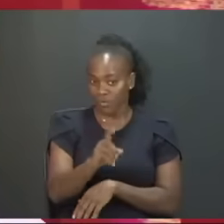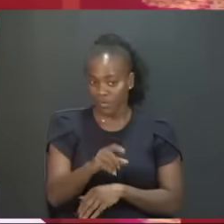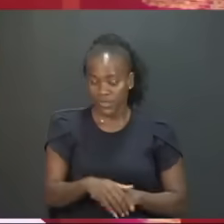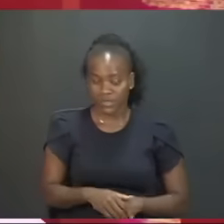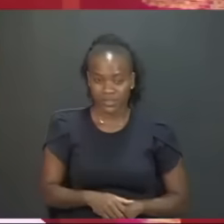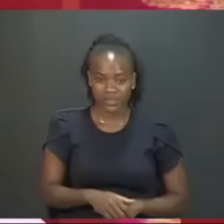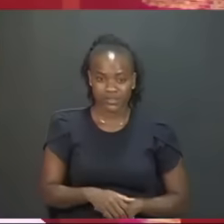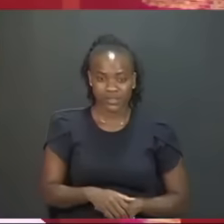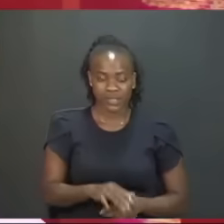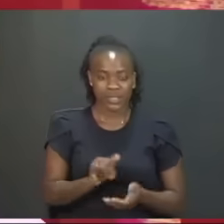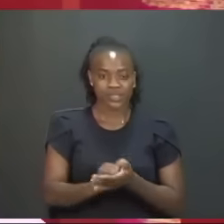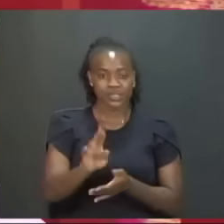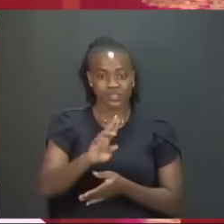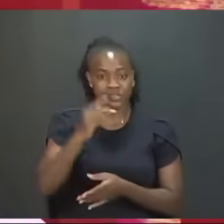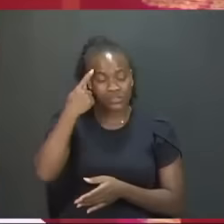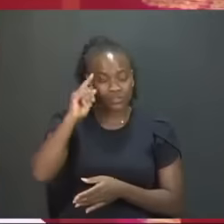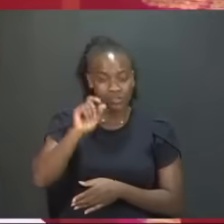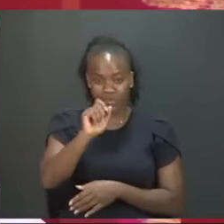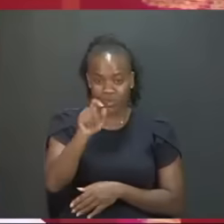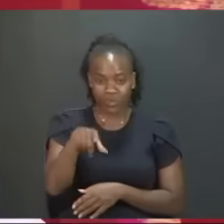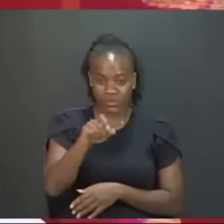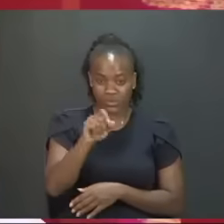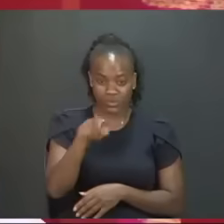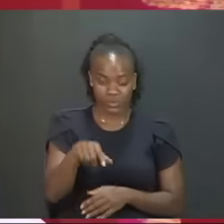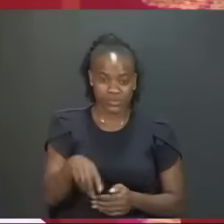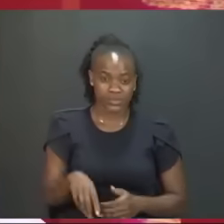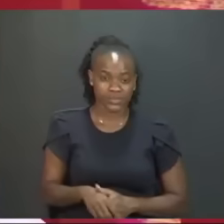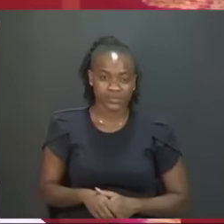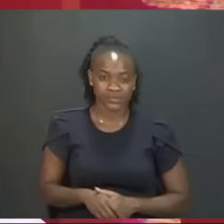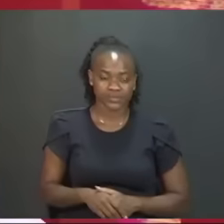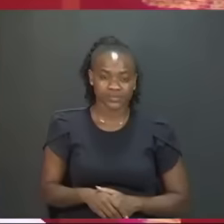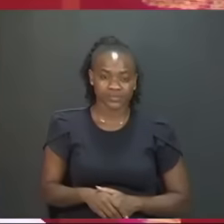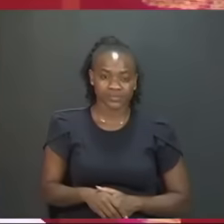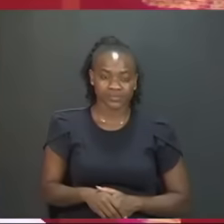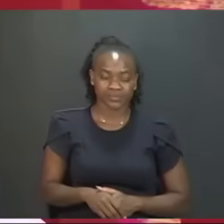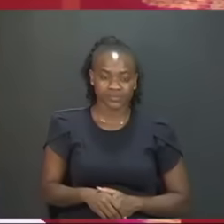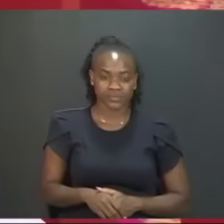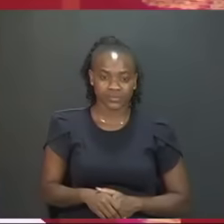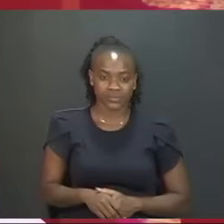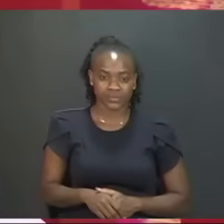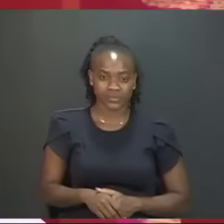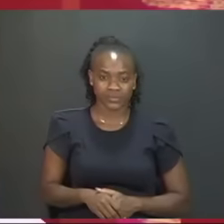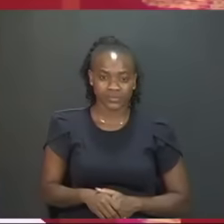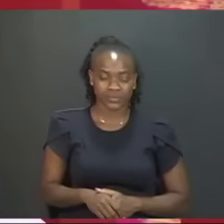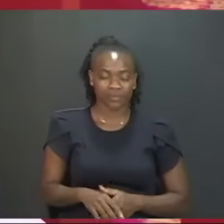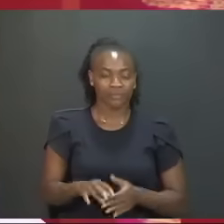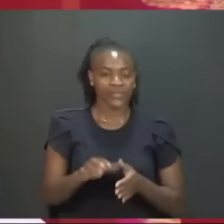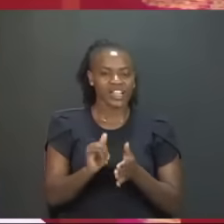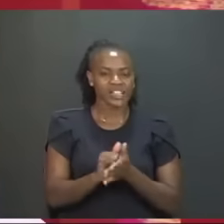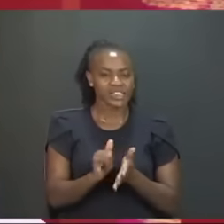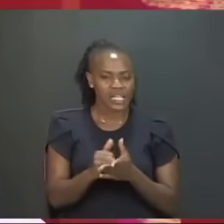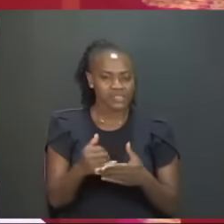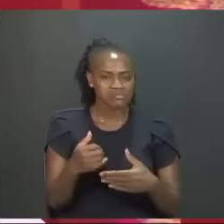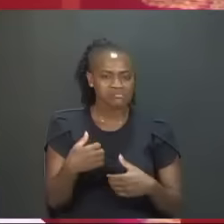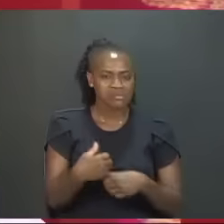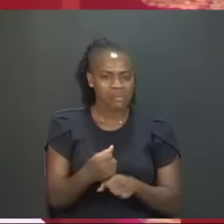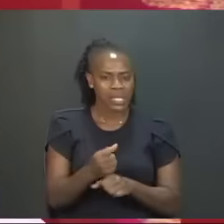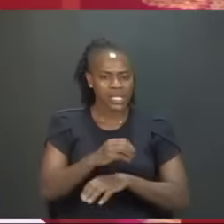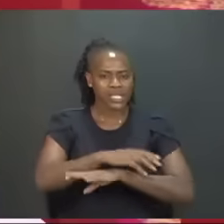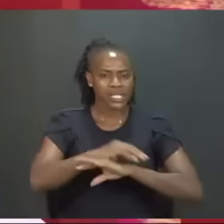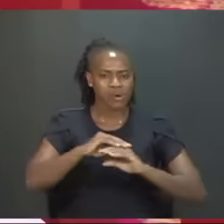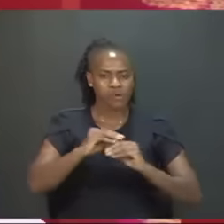time allocated for question time. And so that could influence the number of questions that can be